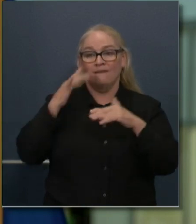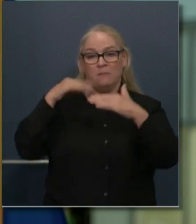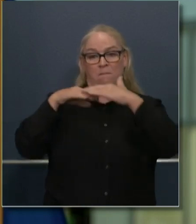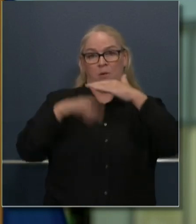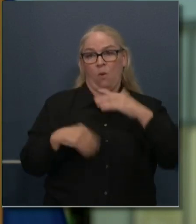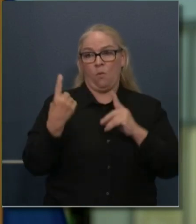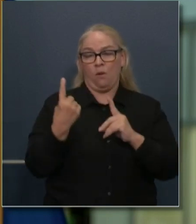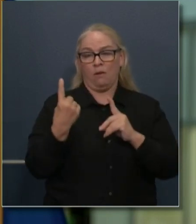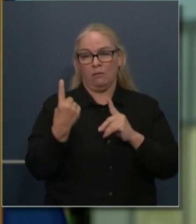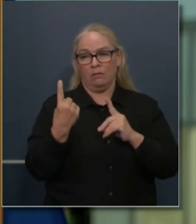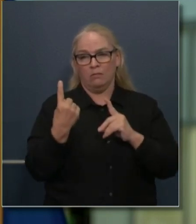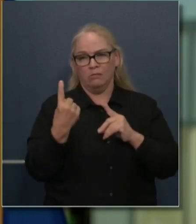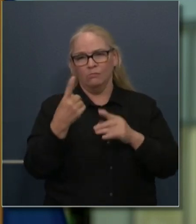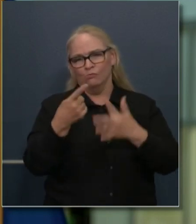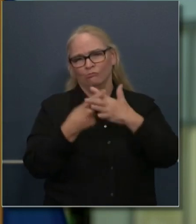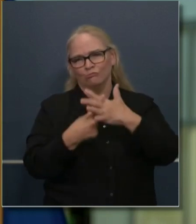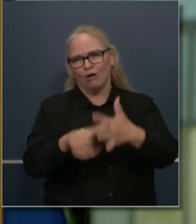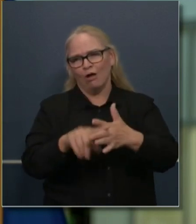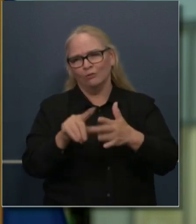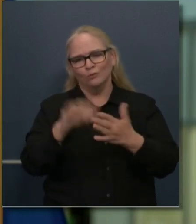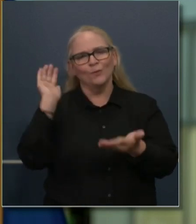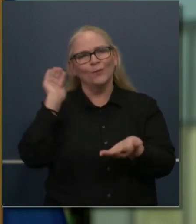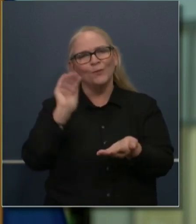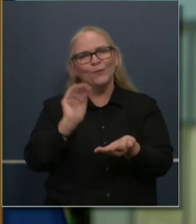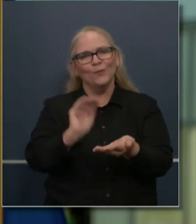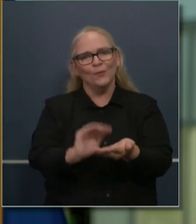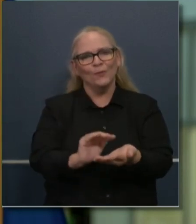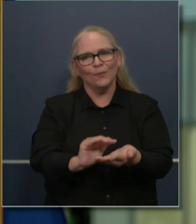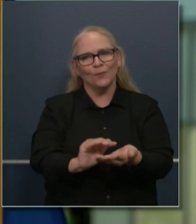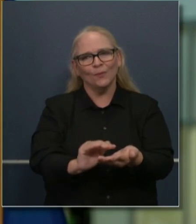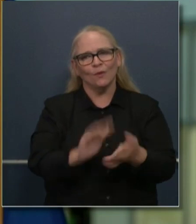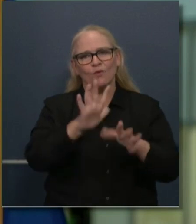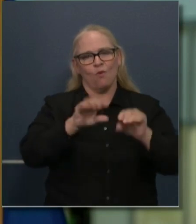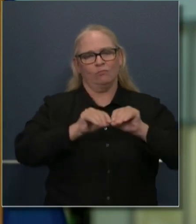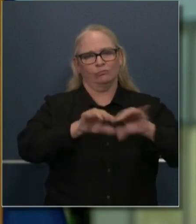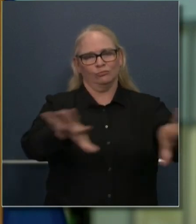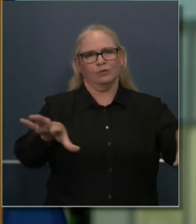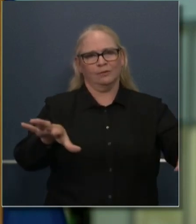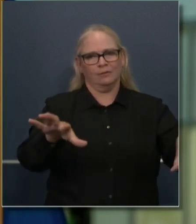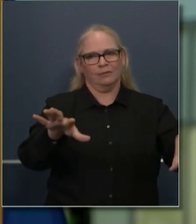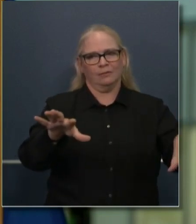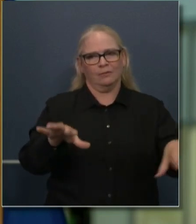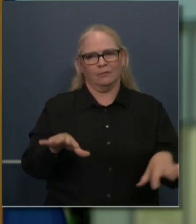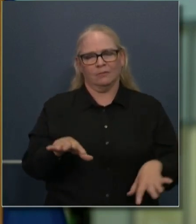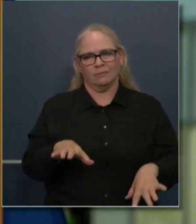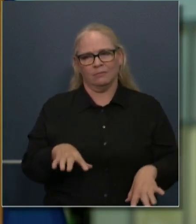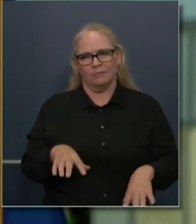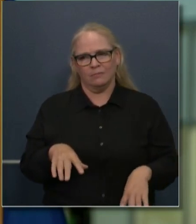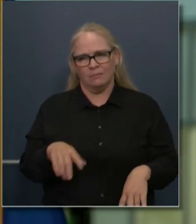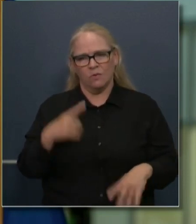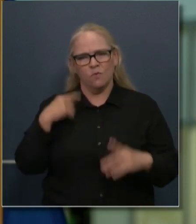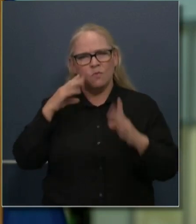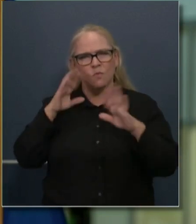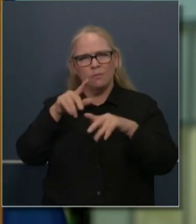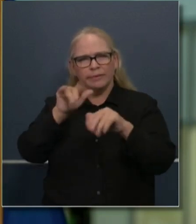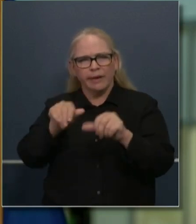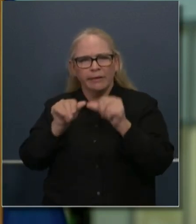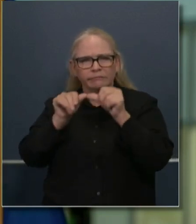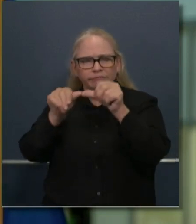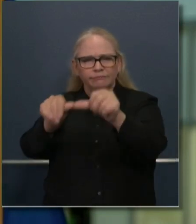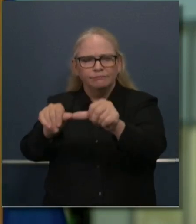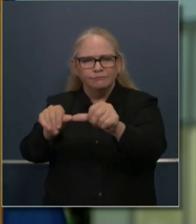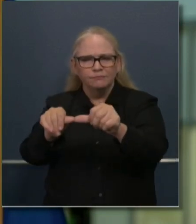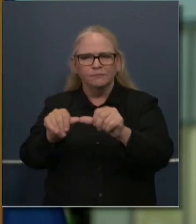to drop your number of cases, the level of transmission in your community, and hopefully if that maintains, you'll see the cases drop